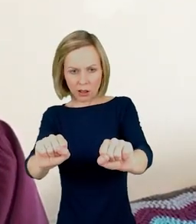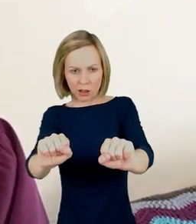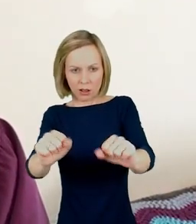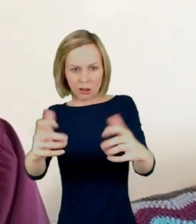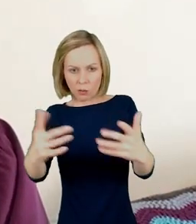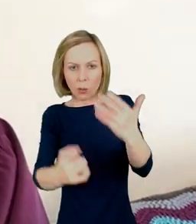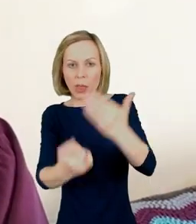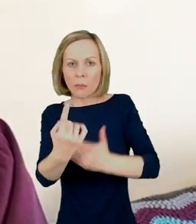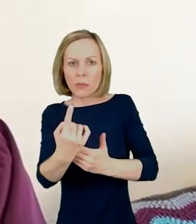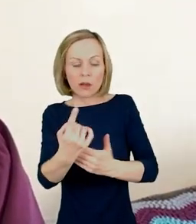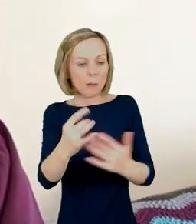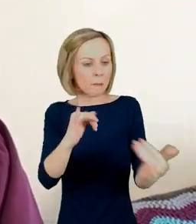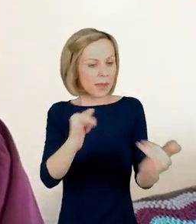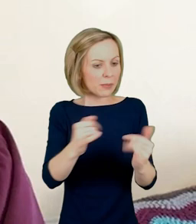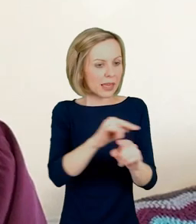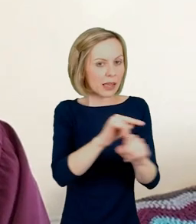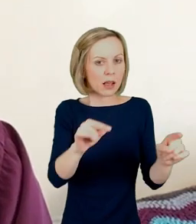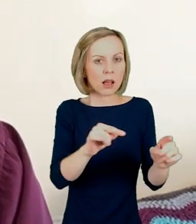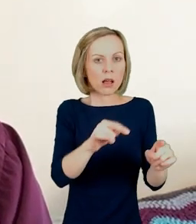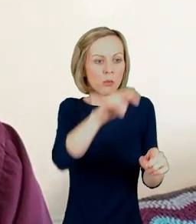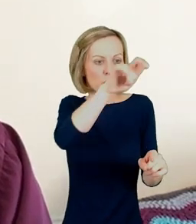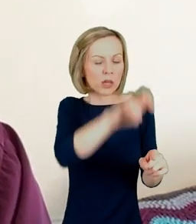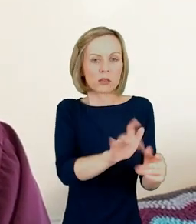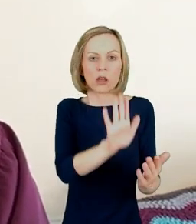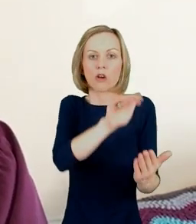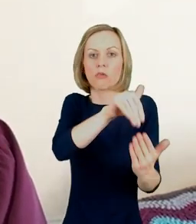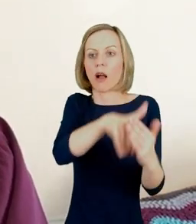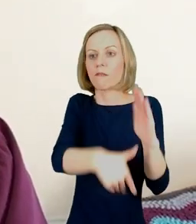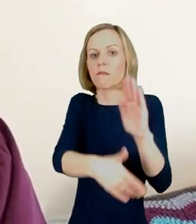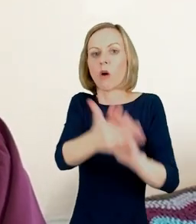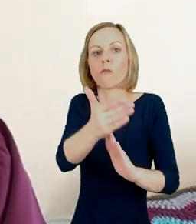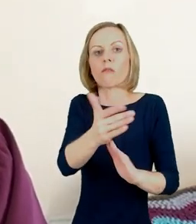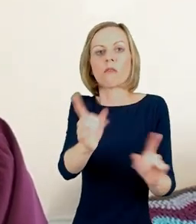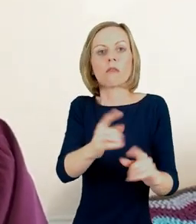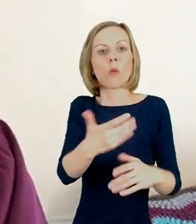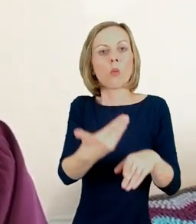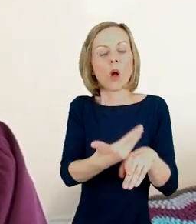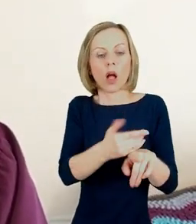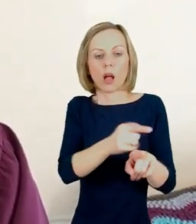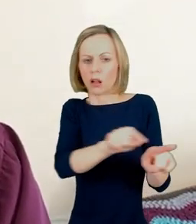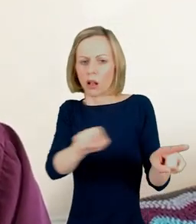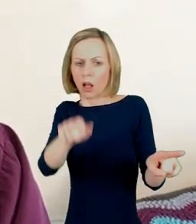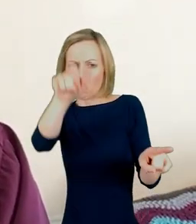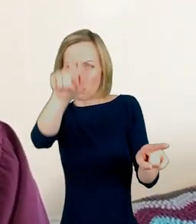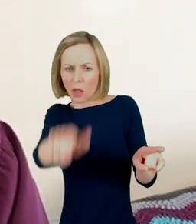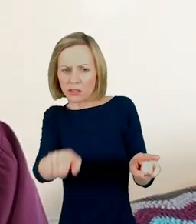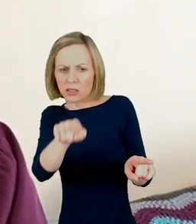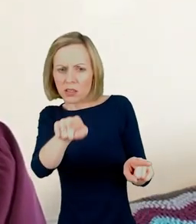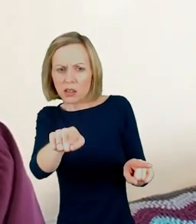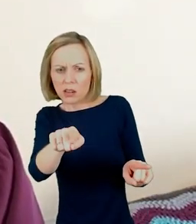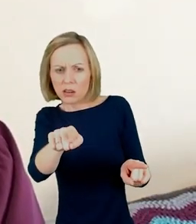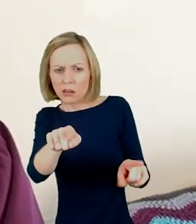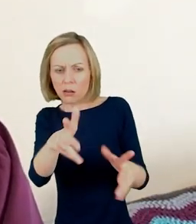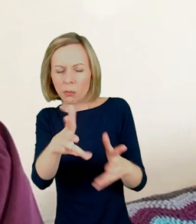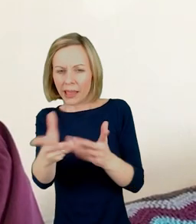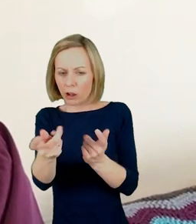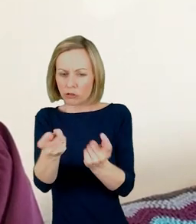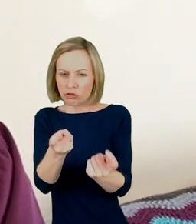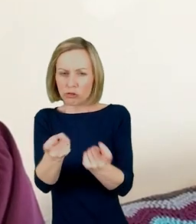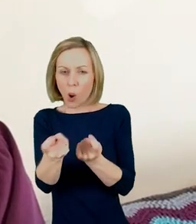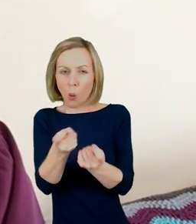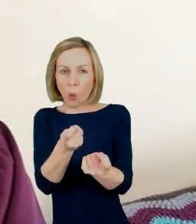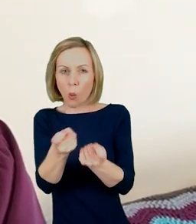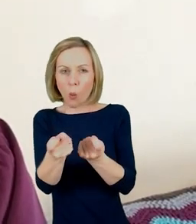people being dropped off or collected for work, the signs of people broken by coercive